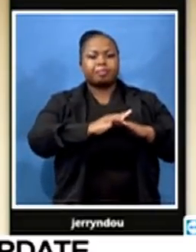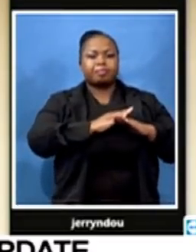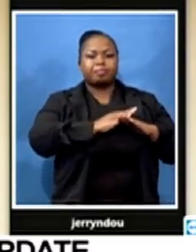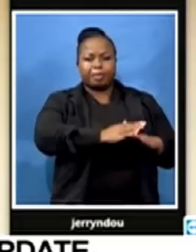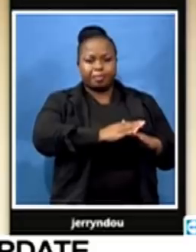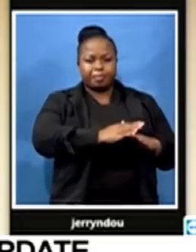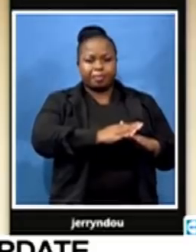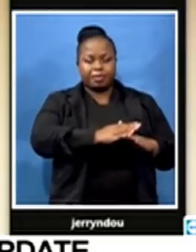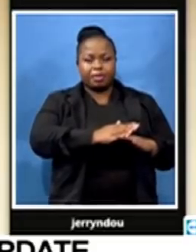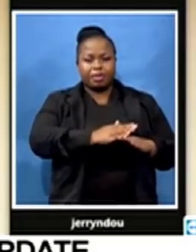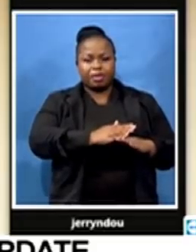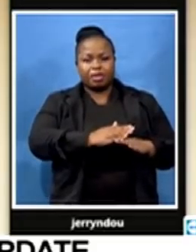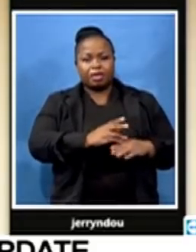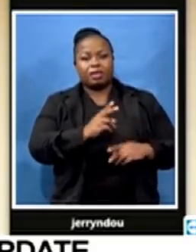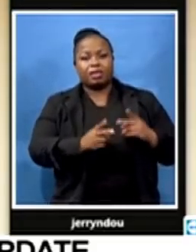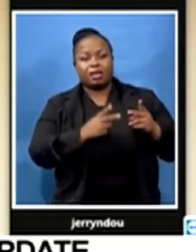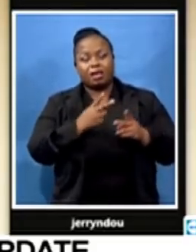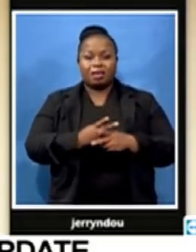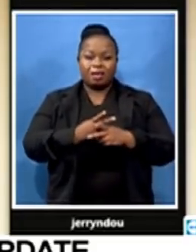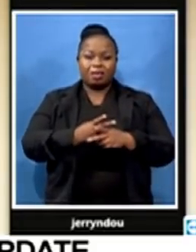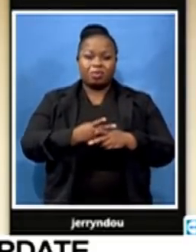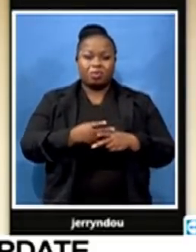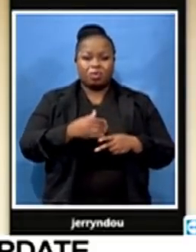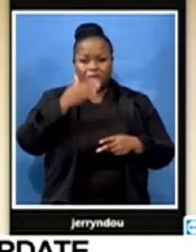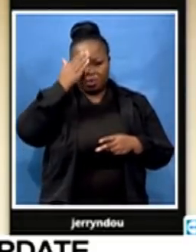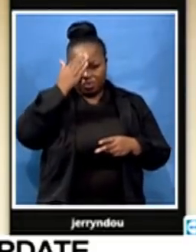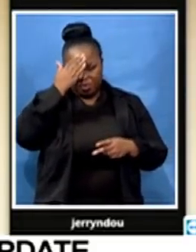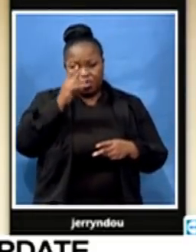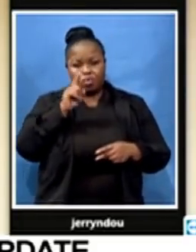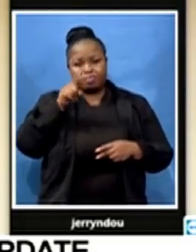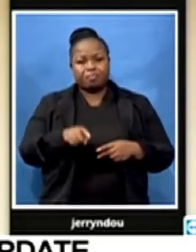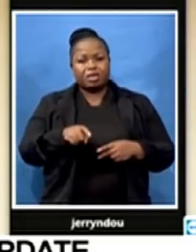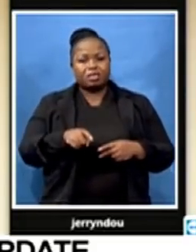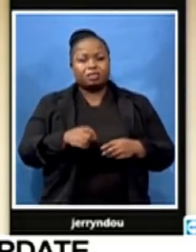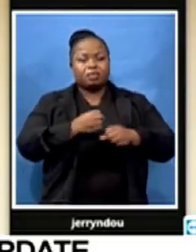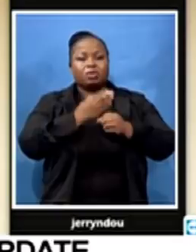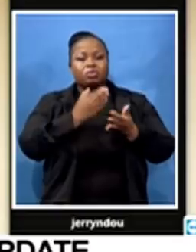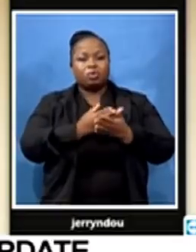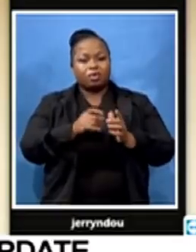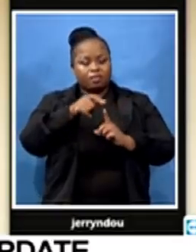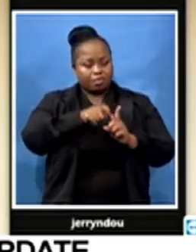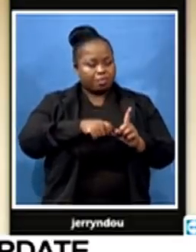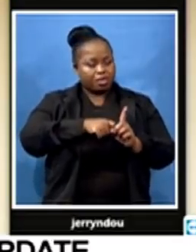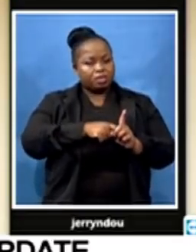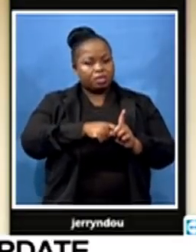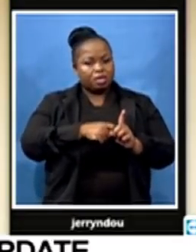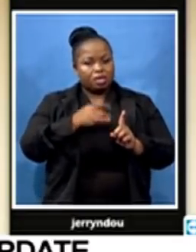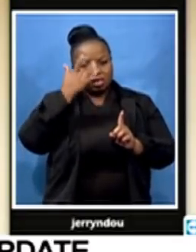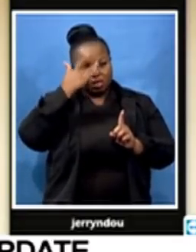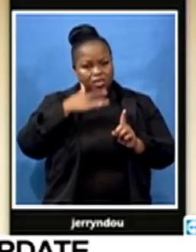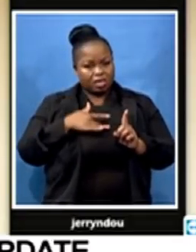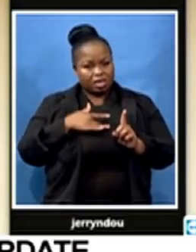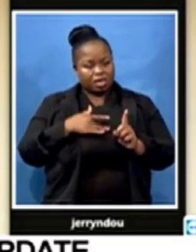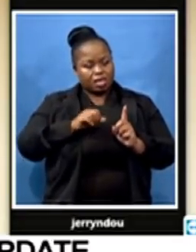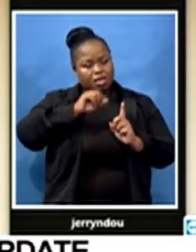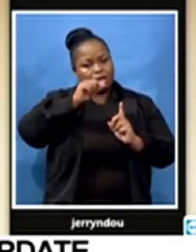potential quarantining their contacts. While mitigation involves community-level steps